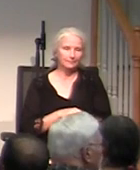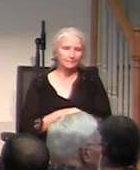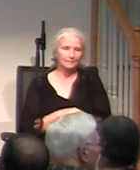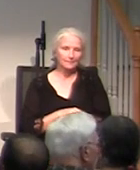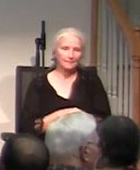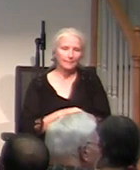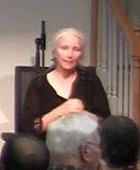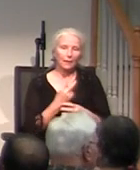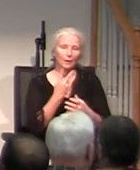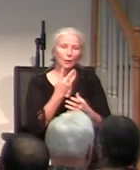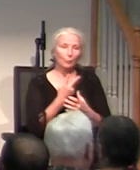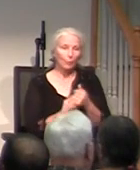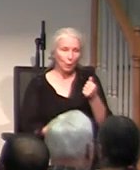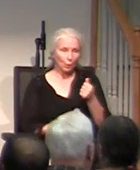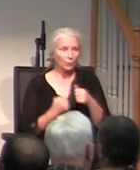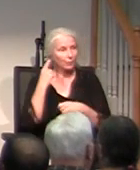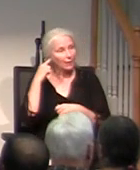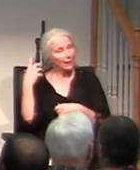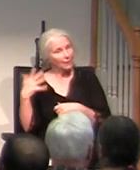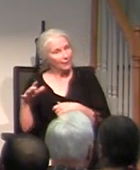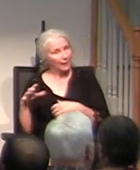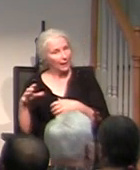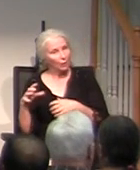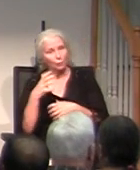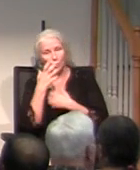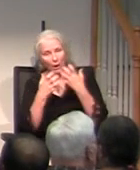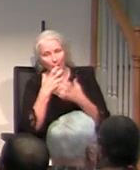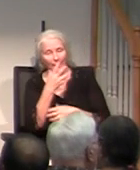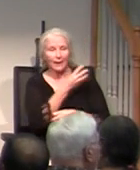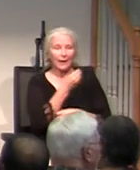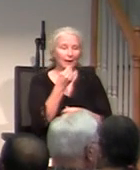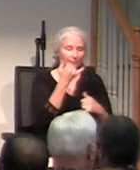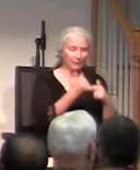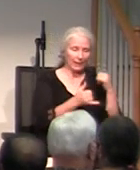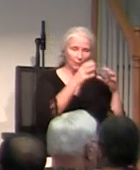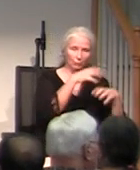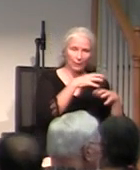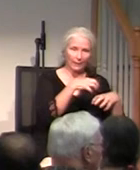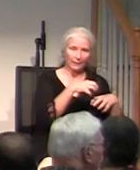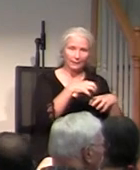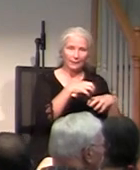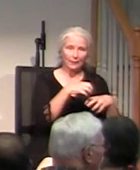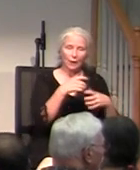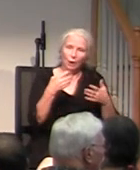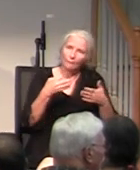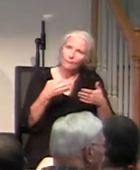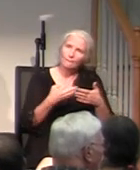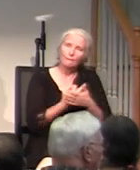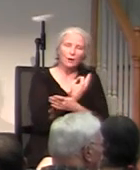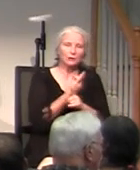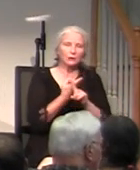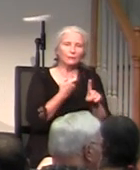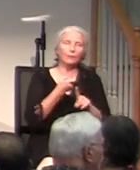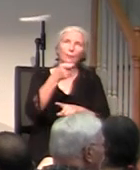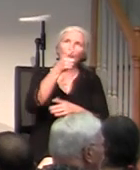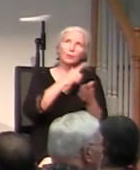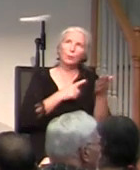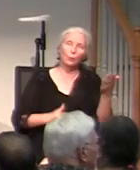But both the loud cry and the latter rain are a refreshing from the Lord. And we might